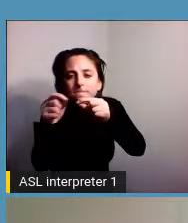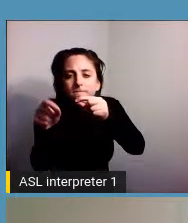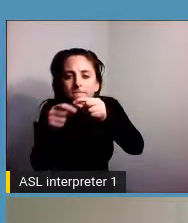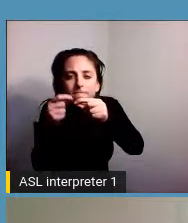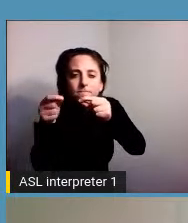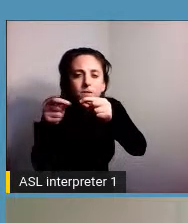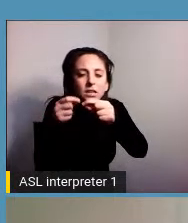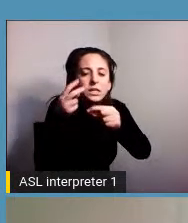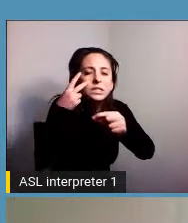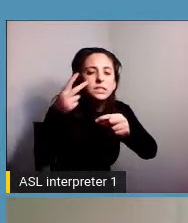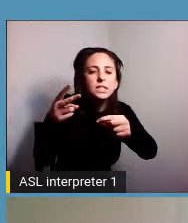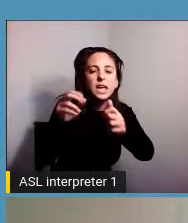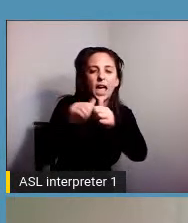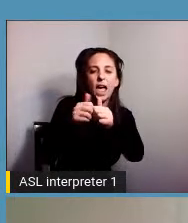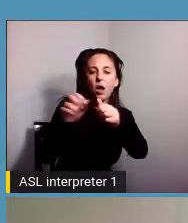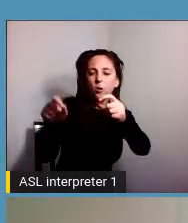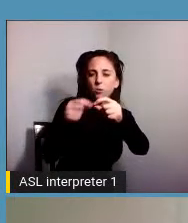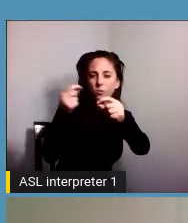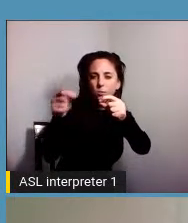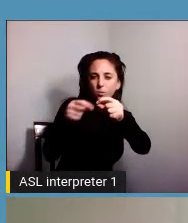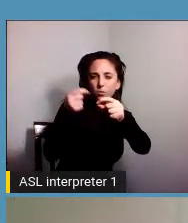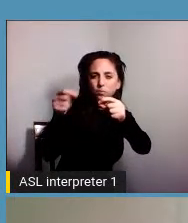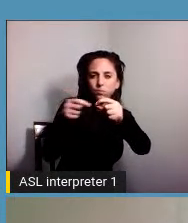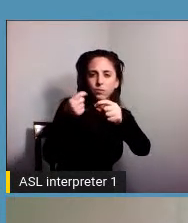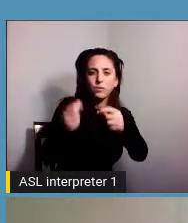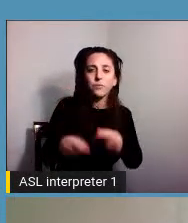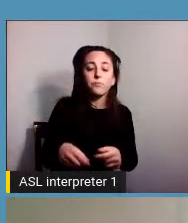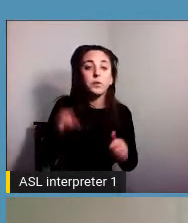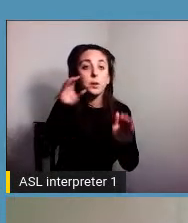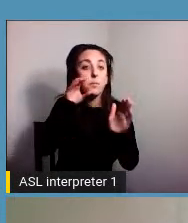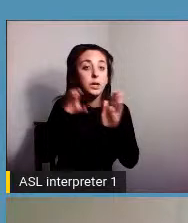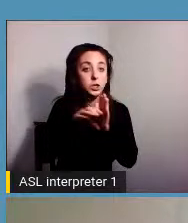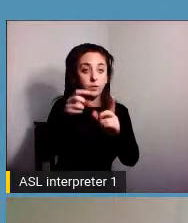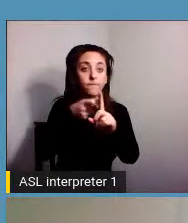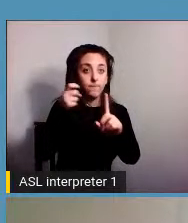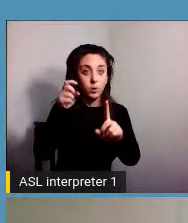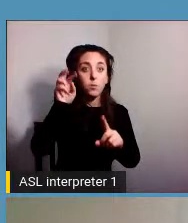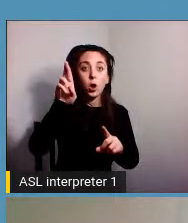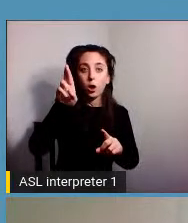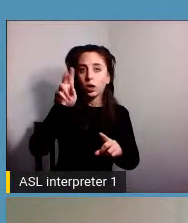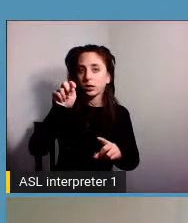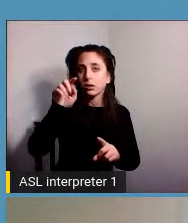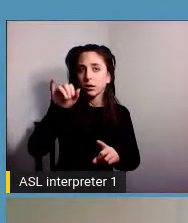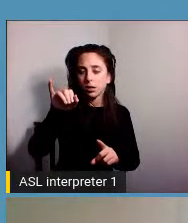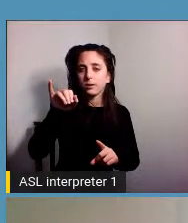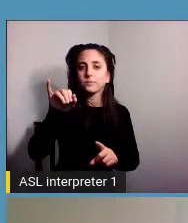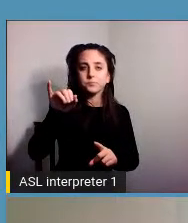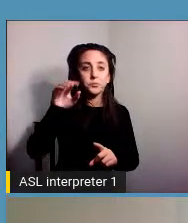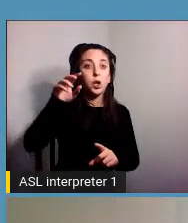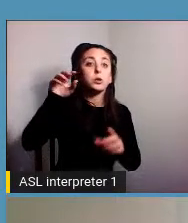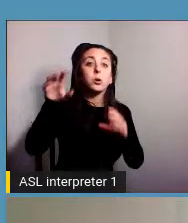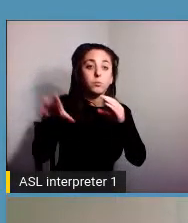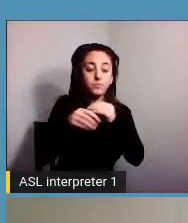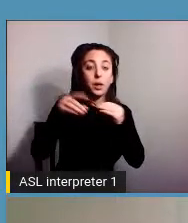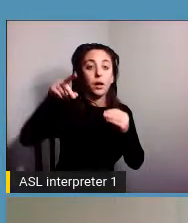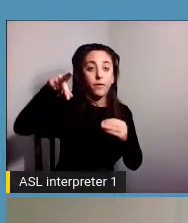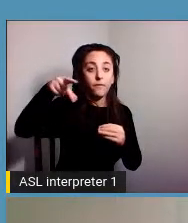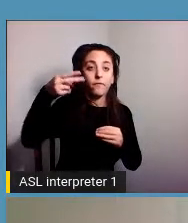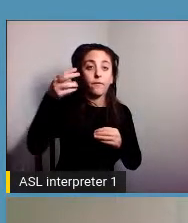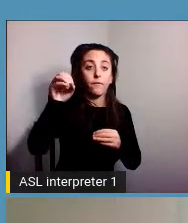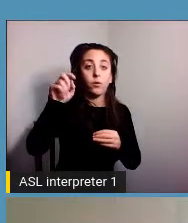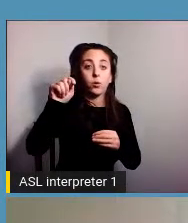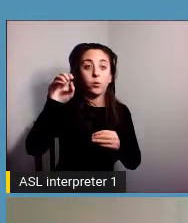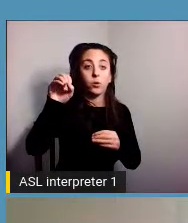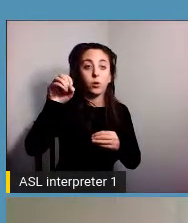the weaving was done. This is an image from the RTI. So in addition to doing photogrammetry of the whole